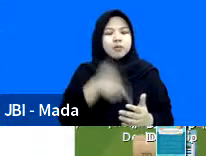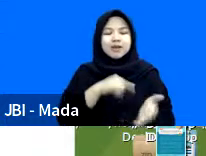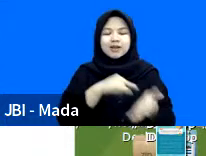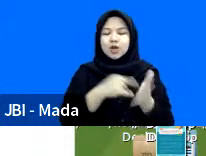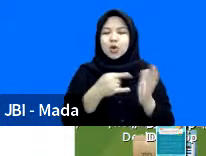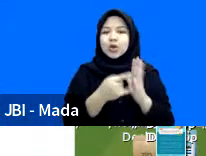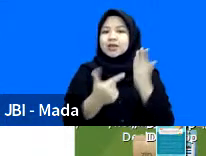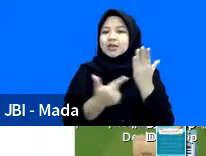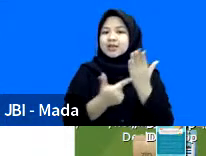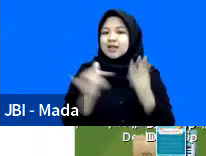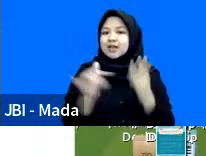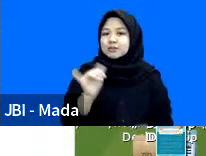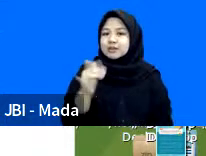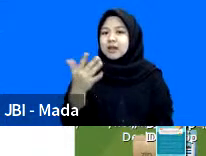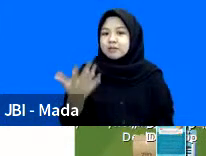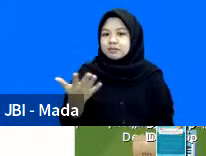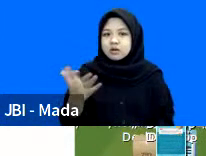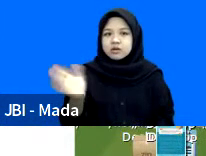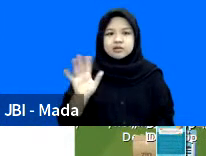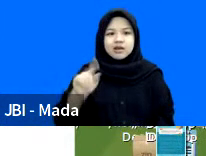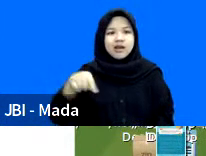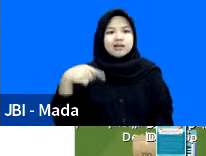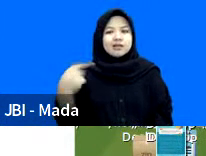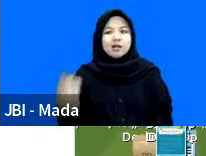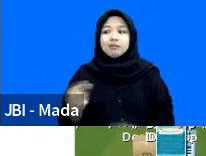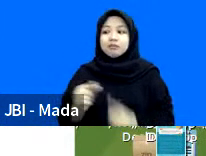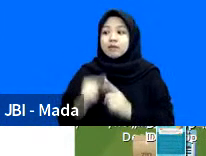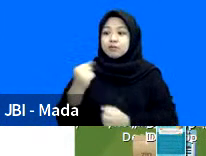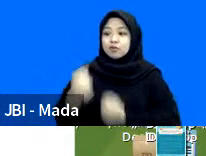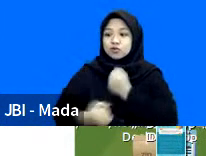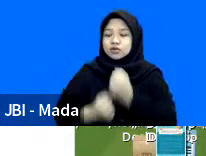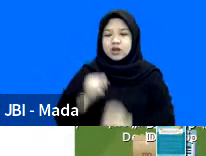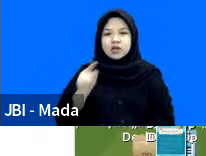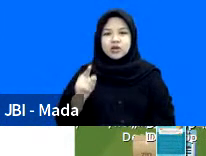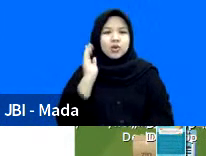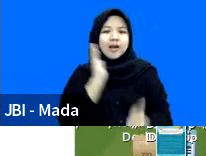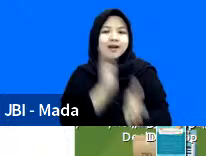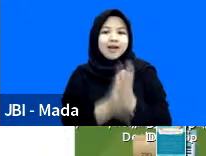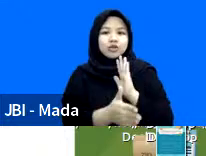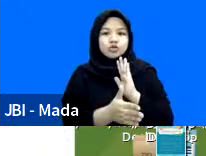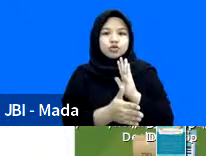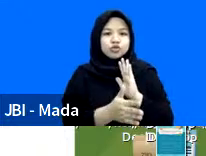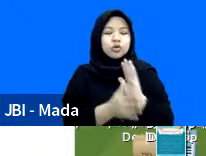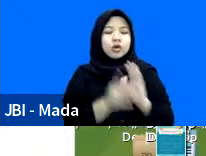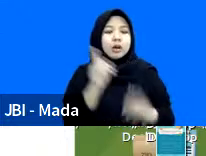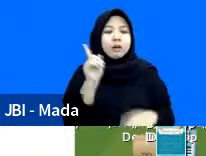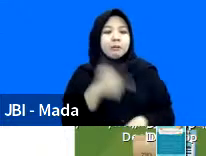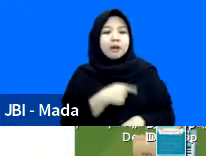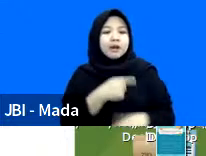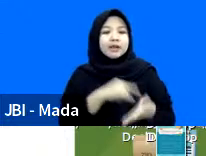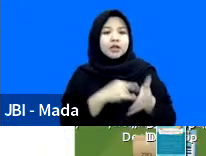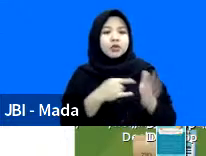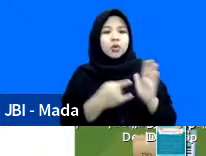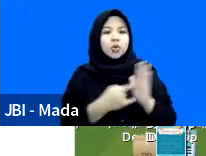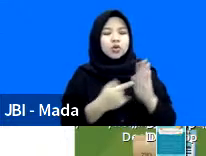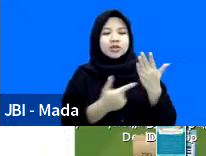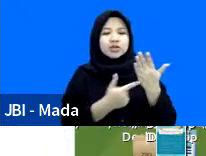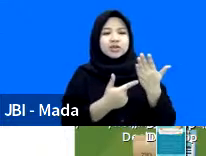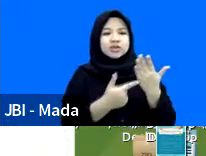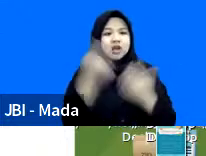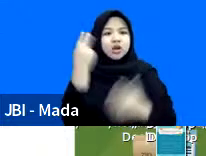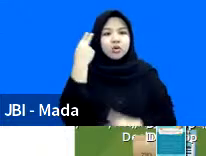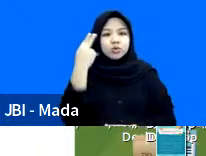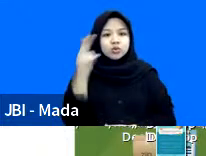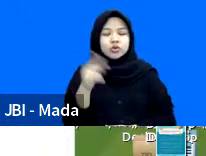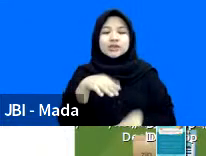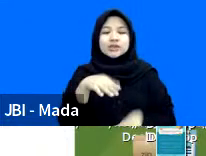where companies are bypassing the teacher and directly reaching digital technologies to children. This is again a classical image that is promoted,